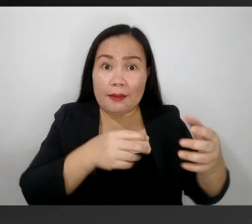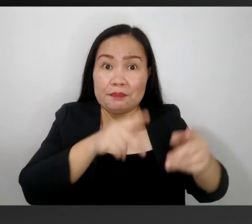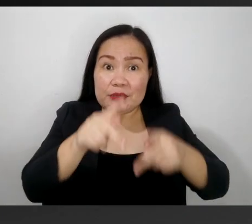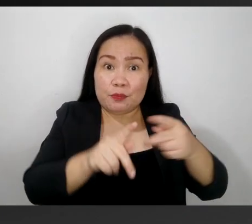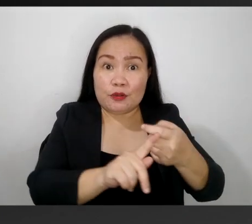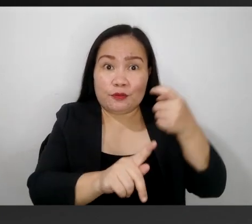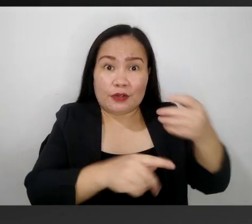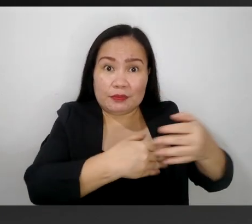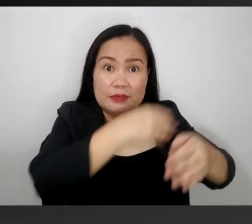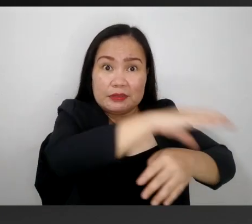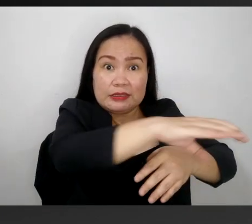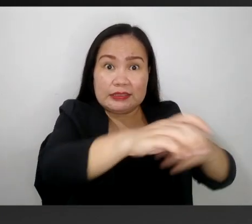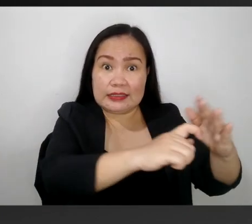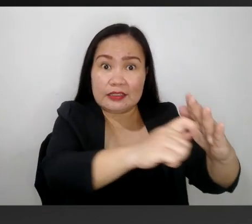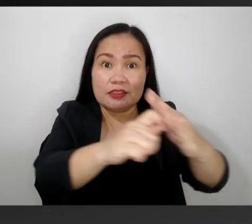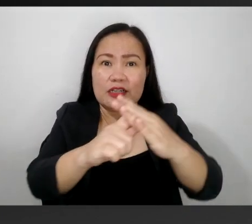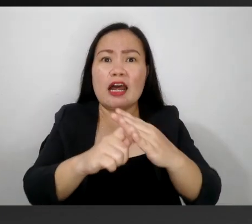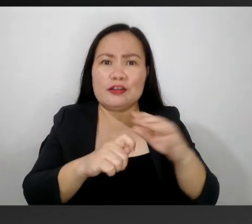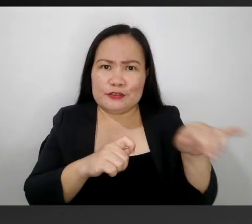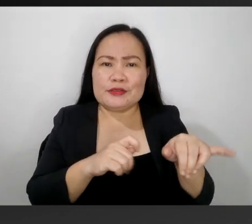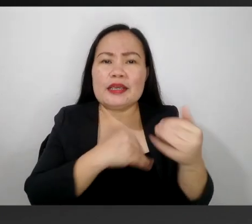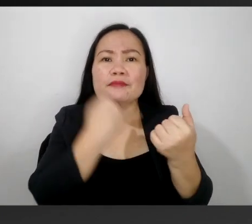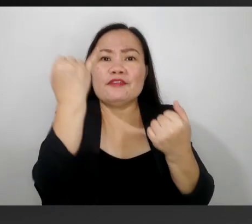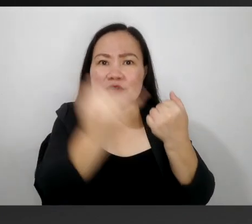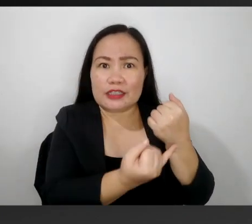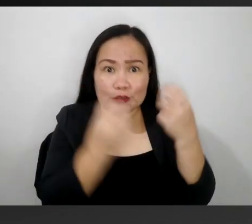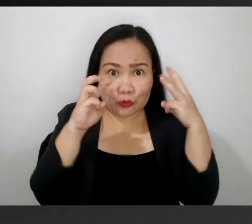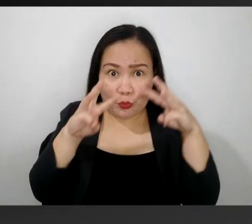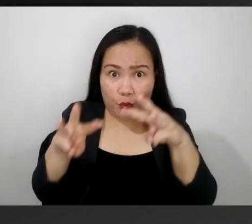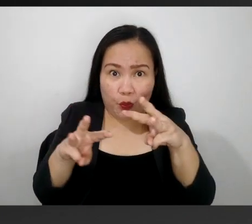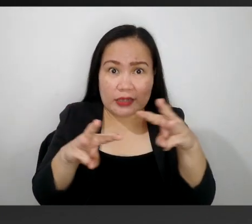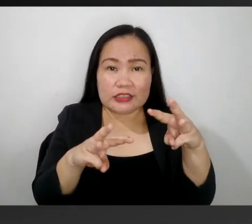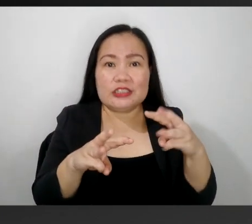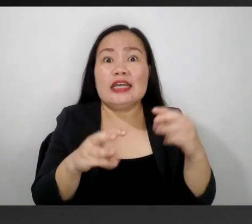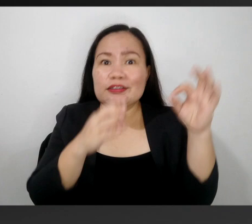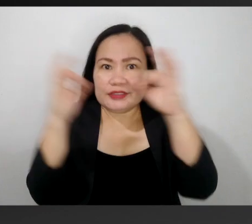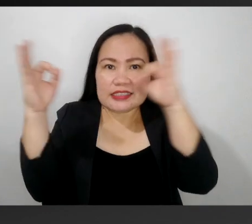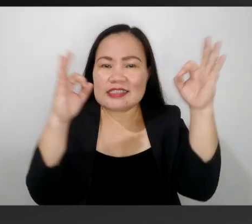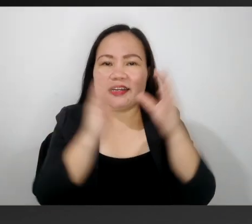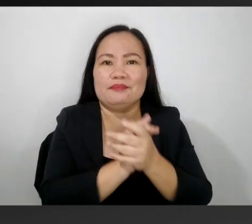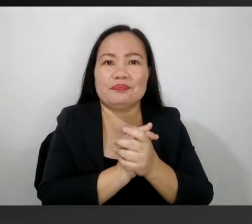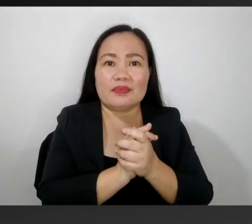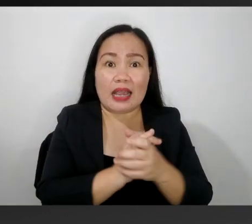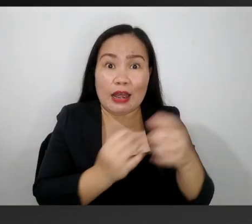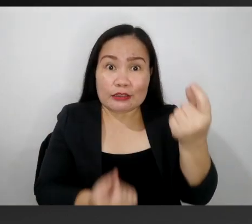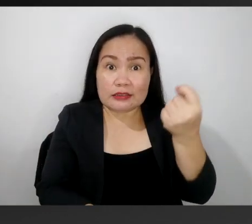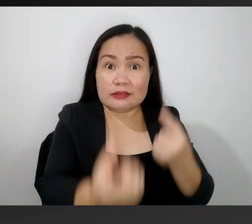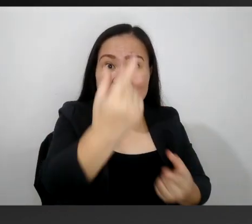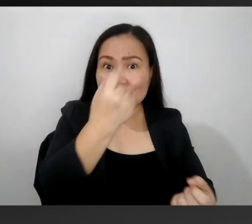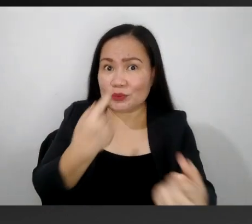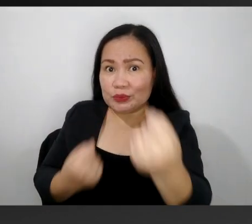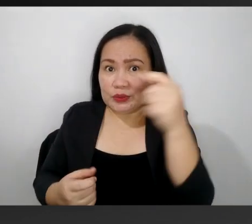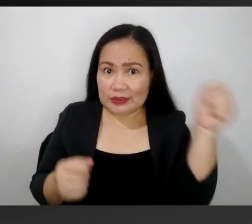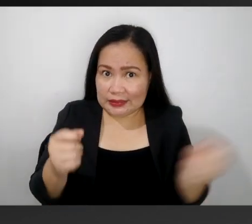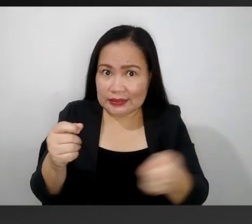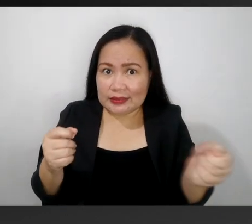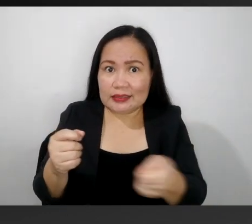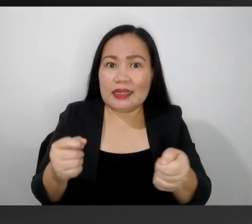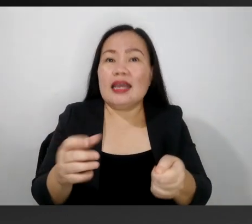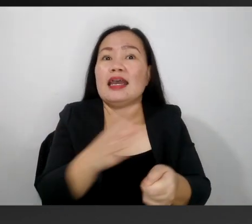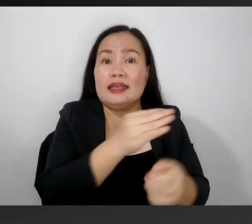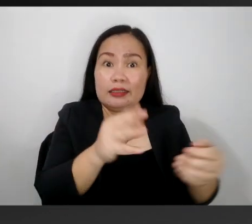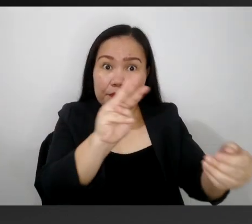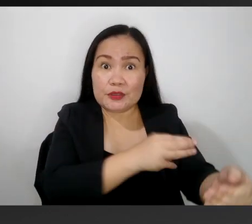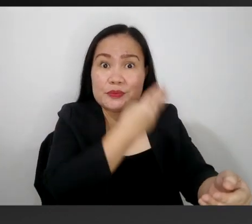from nearby towns are also invited to watch the performances. Firing, gong sounding,